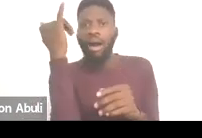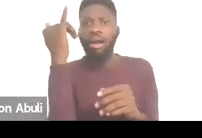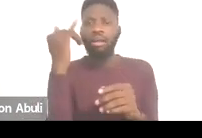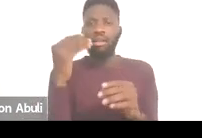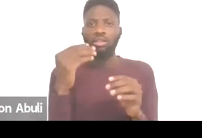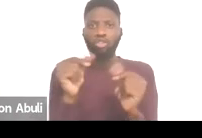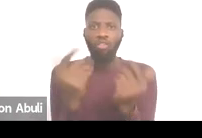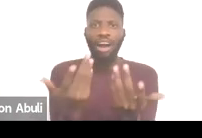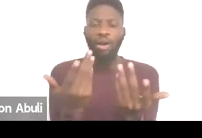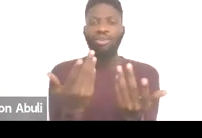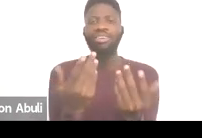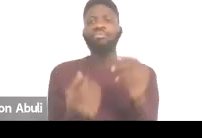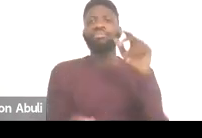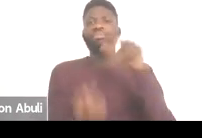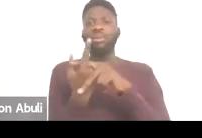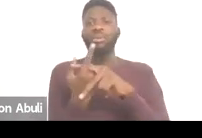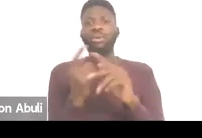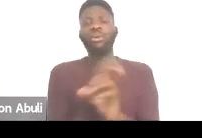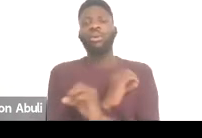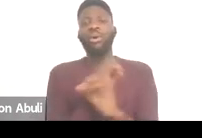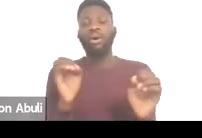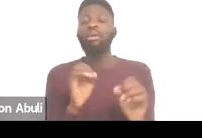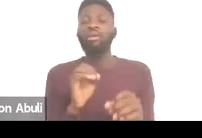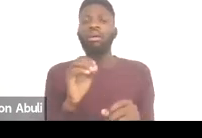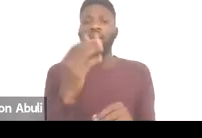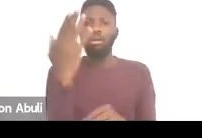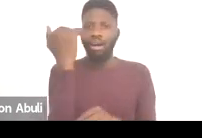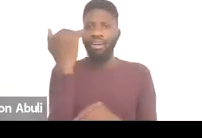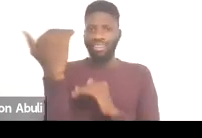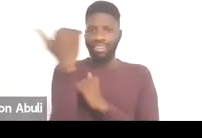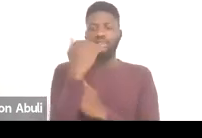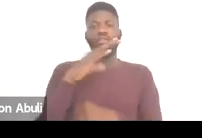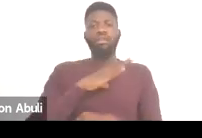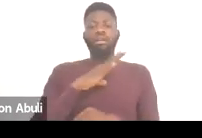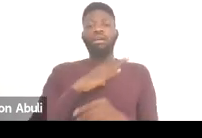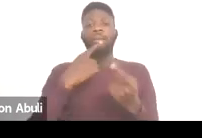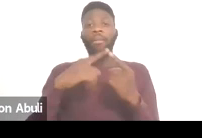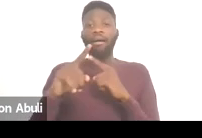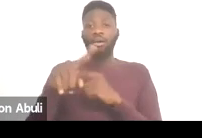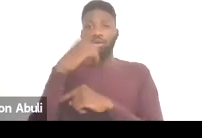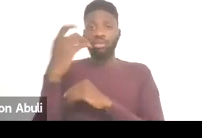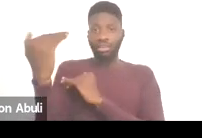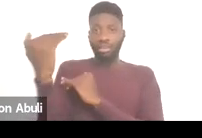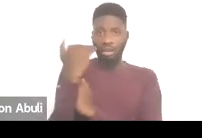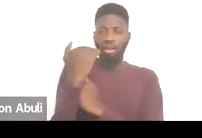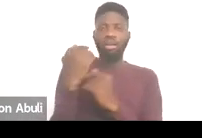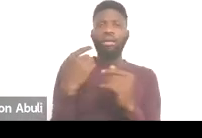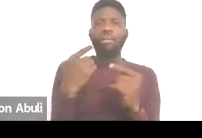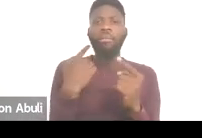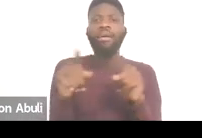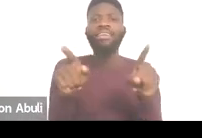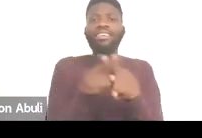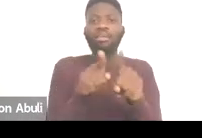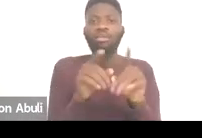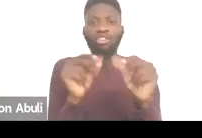why, but when you give me a question, I want you to give me a solution for it. That is how you